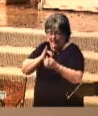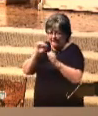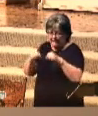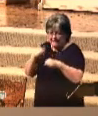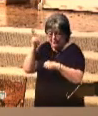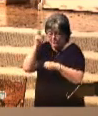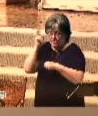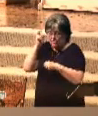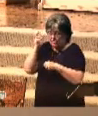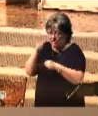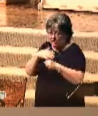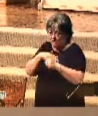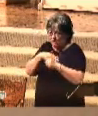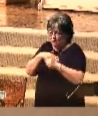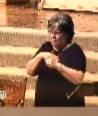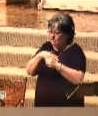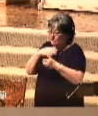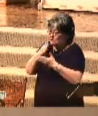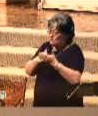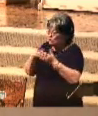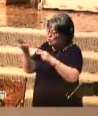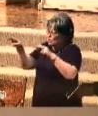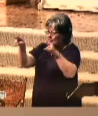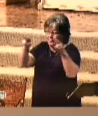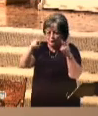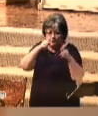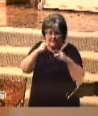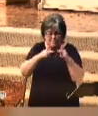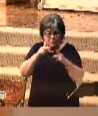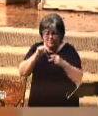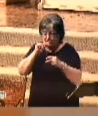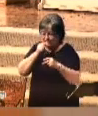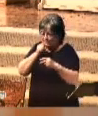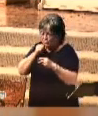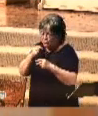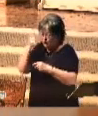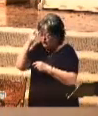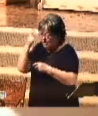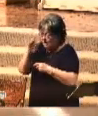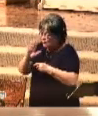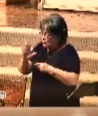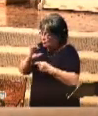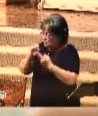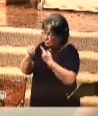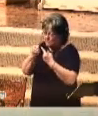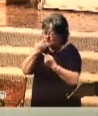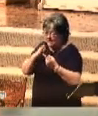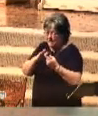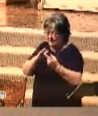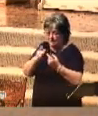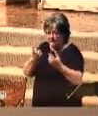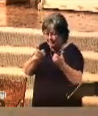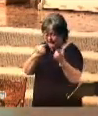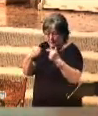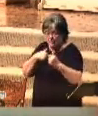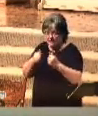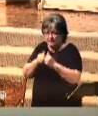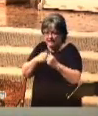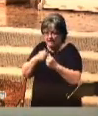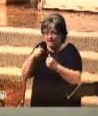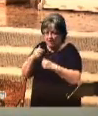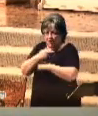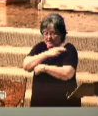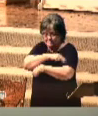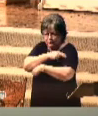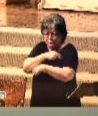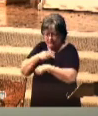You look around, you're going to find people that are suffering. If you think your case is really bad, come with me sometime to the hospital and let's